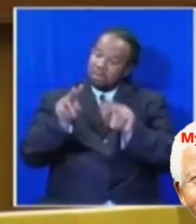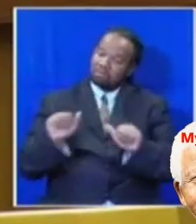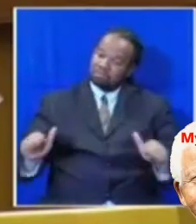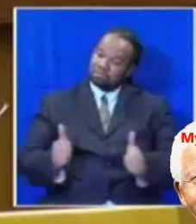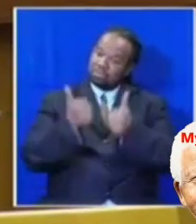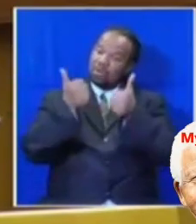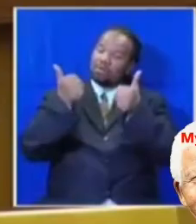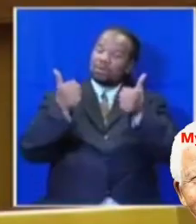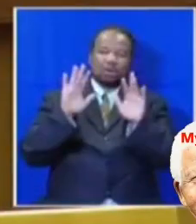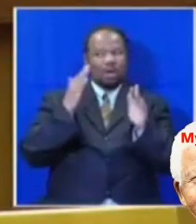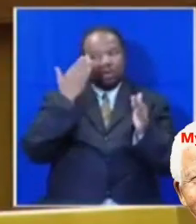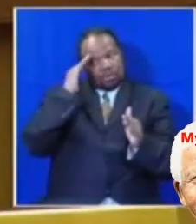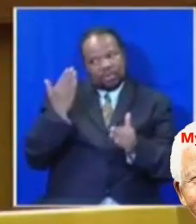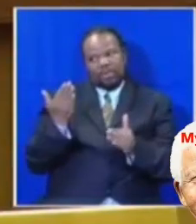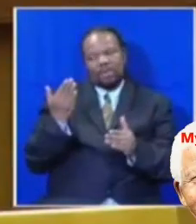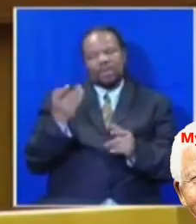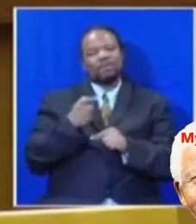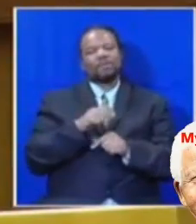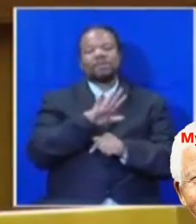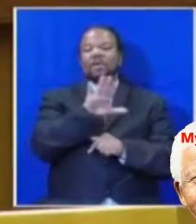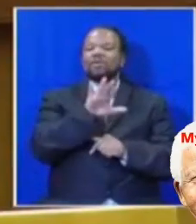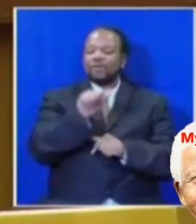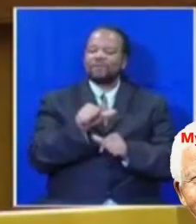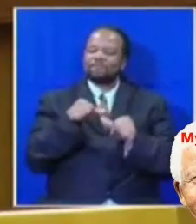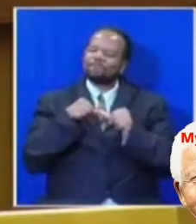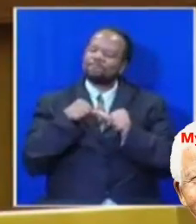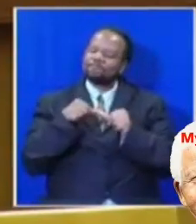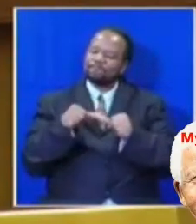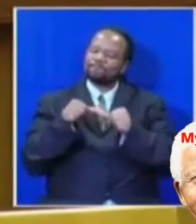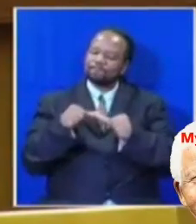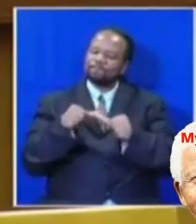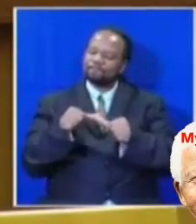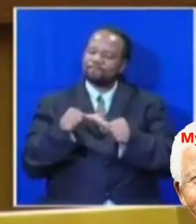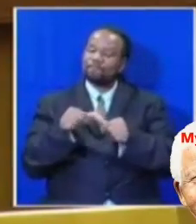Chairperson, South Africa will therefore continue to uphold its national interests